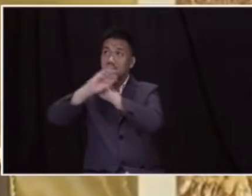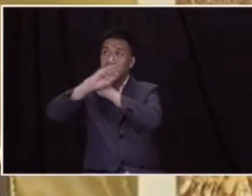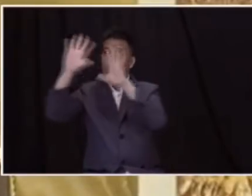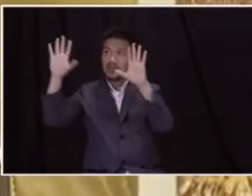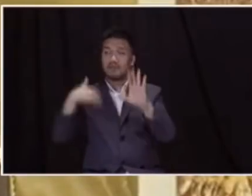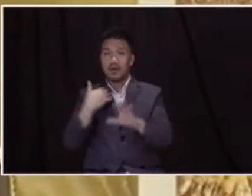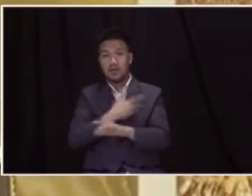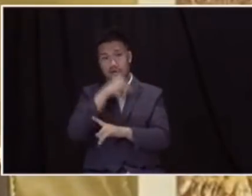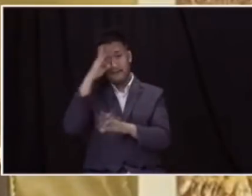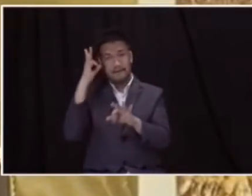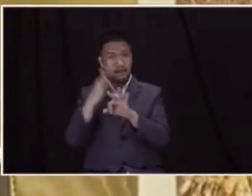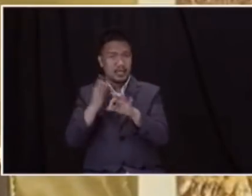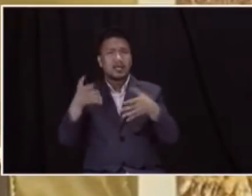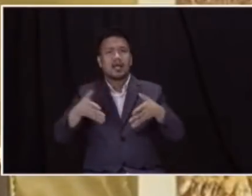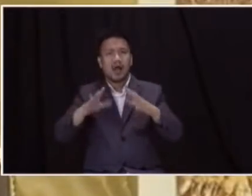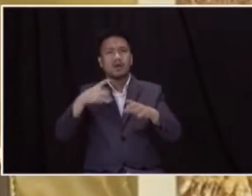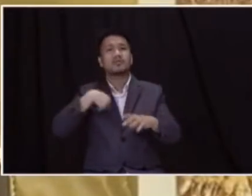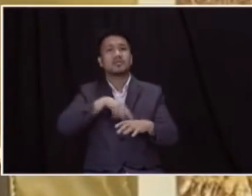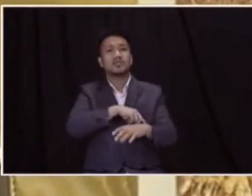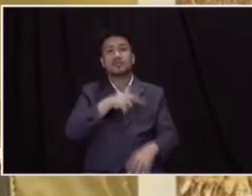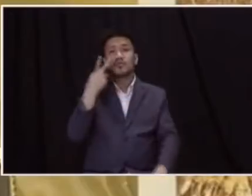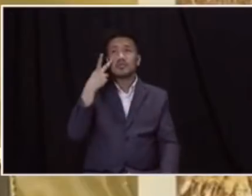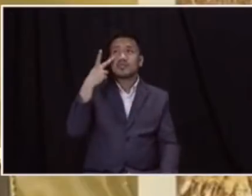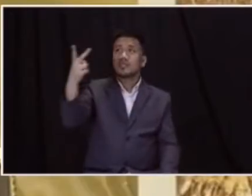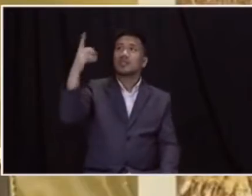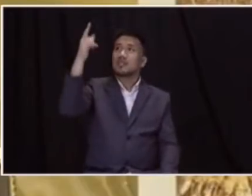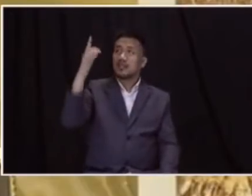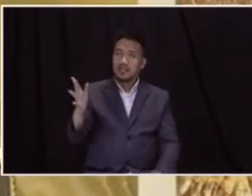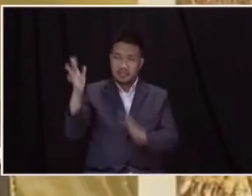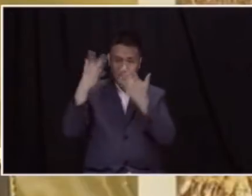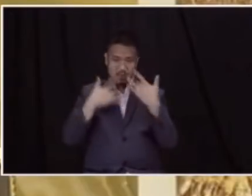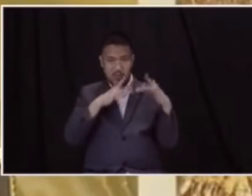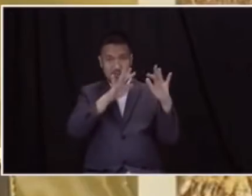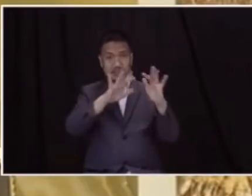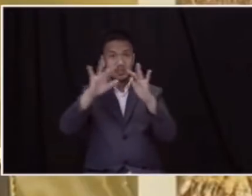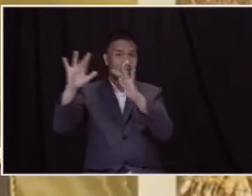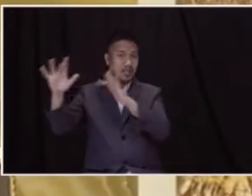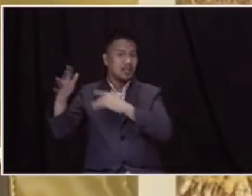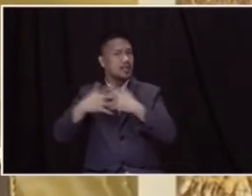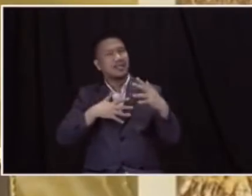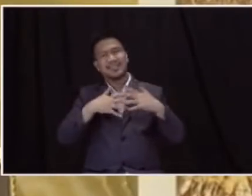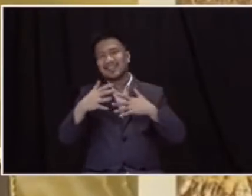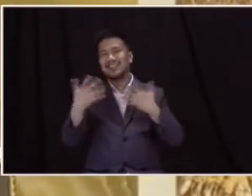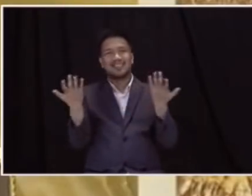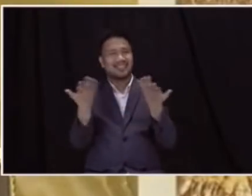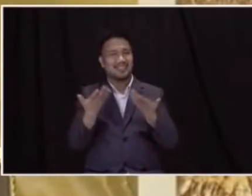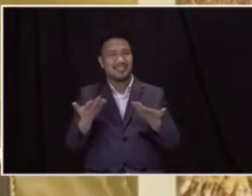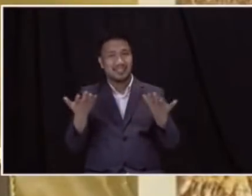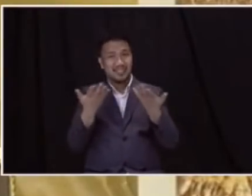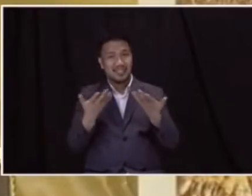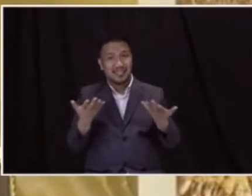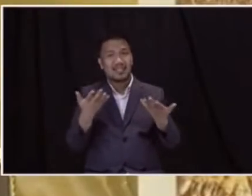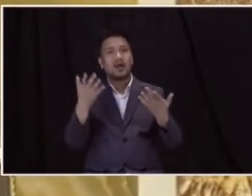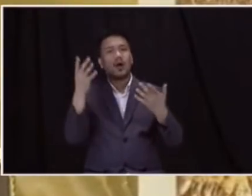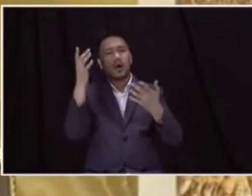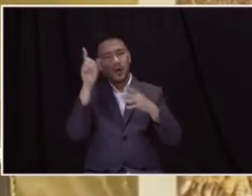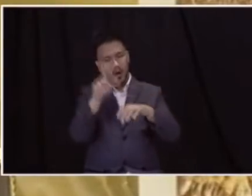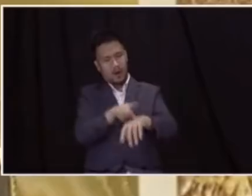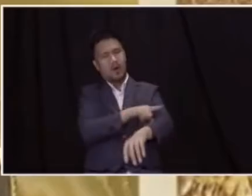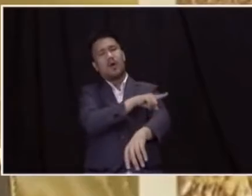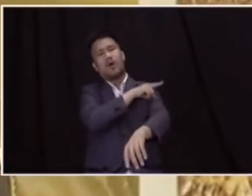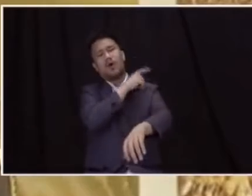faith allows us to see God's mercy even in this long moment